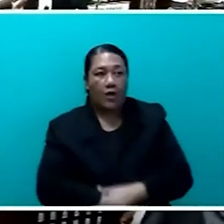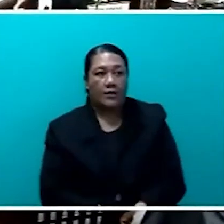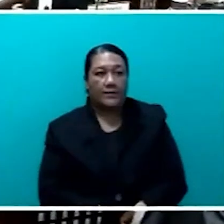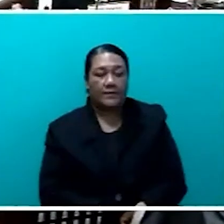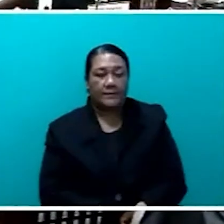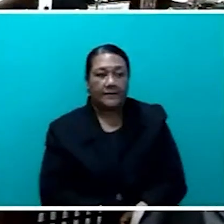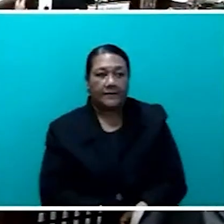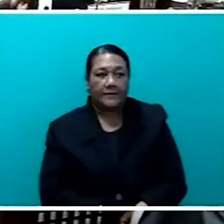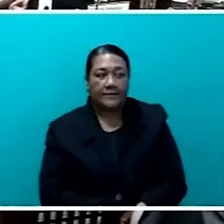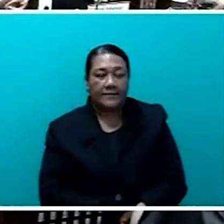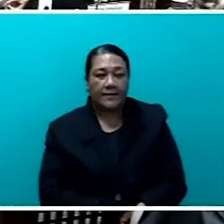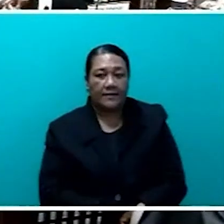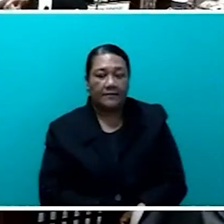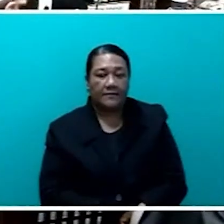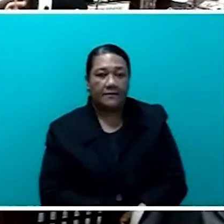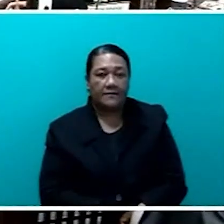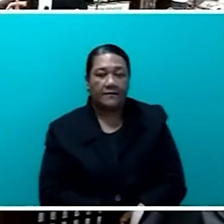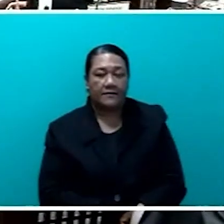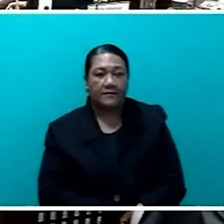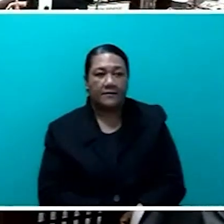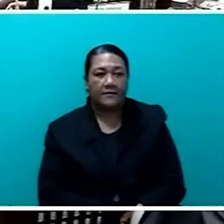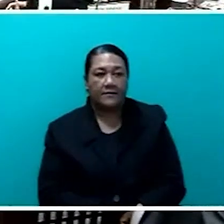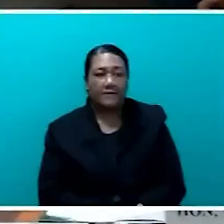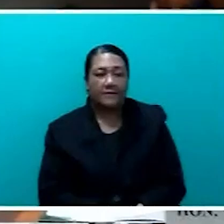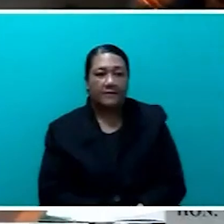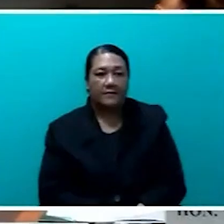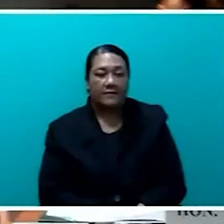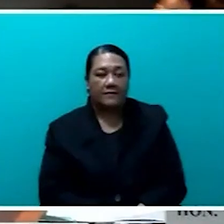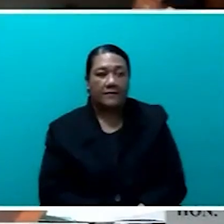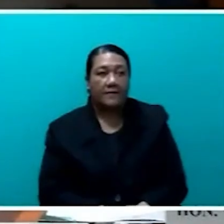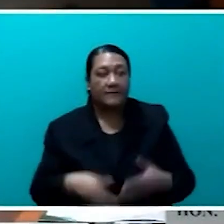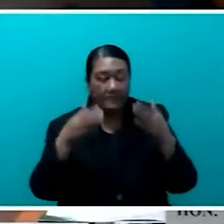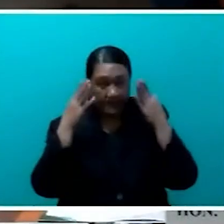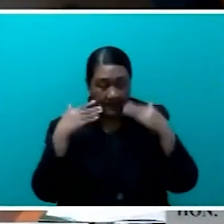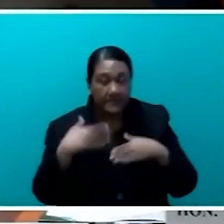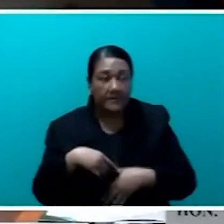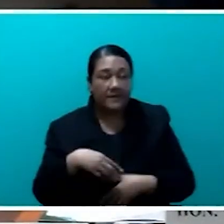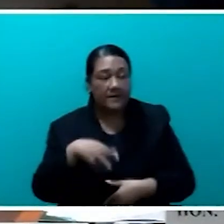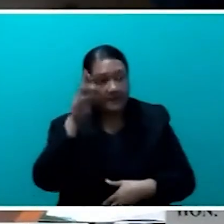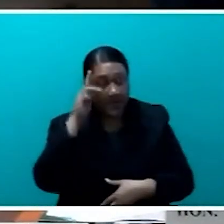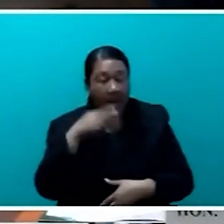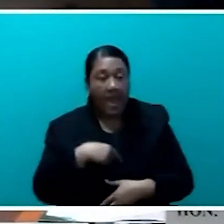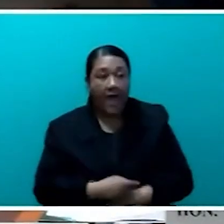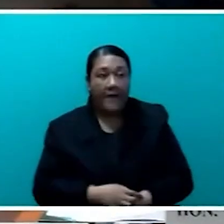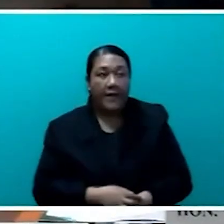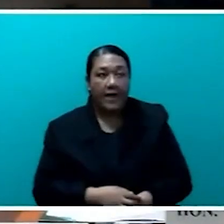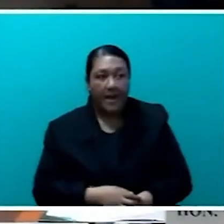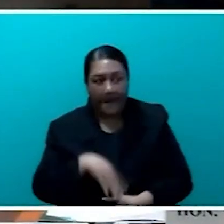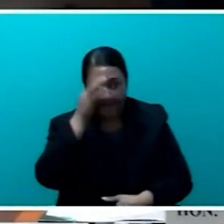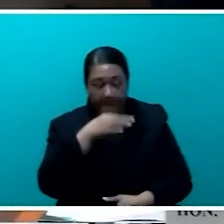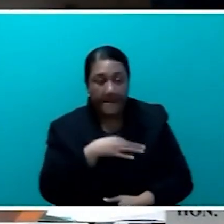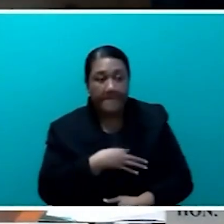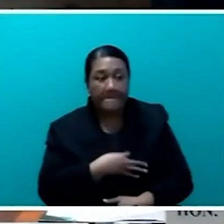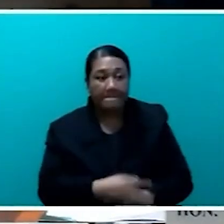Thank you, Mr. Speaker, sir. The floor is yours. Mr. Speaker, before I do deliver the statement, I wish all the schools